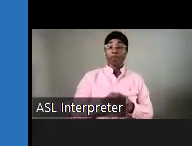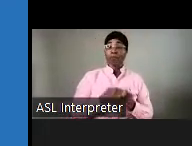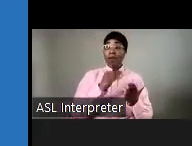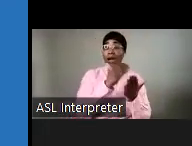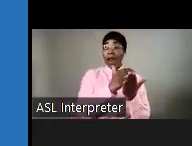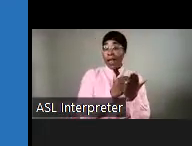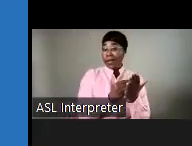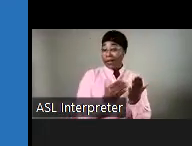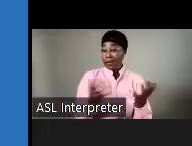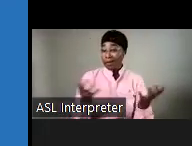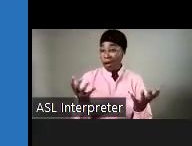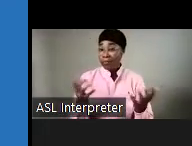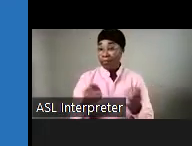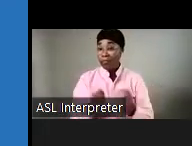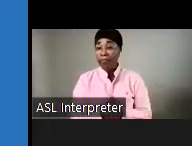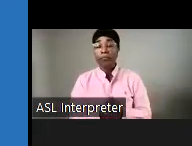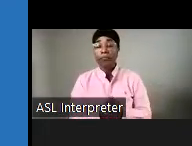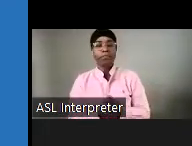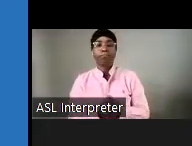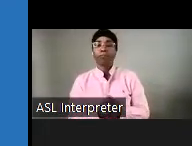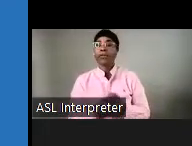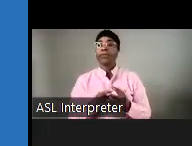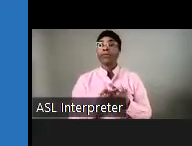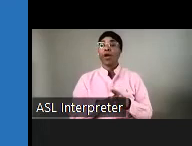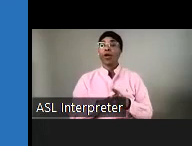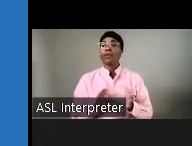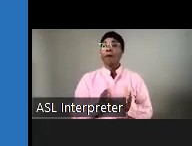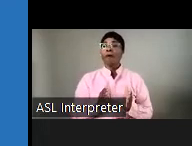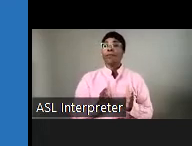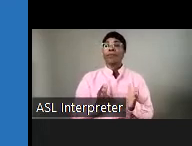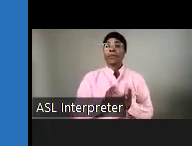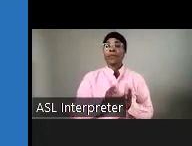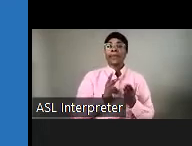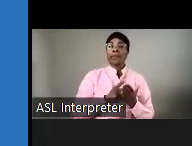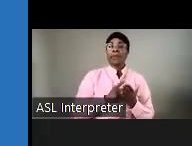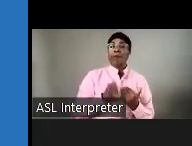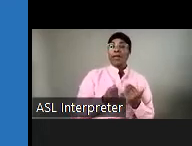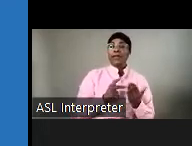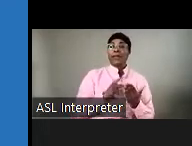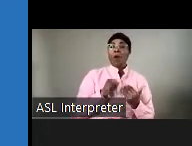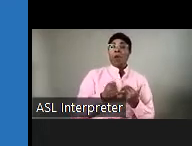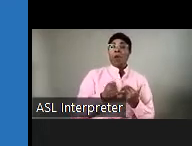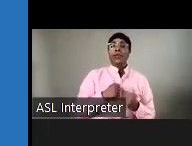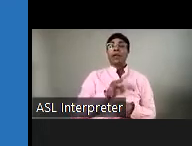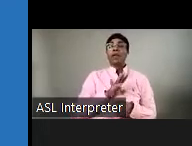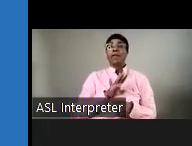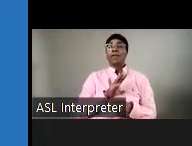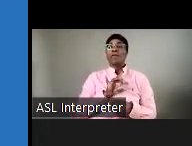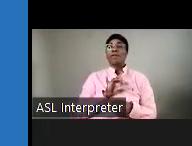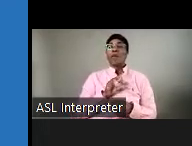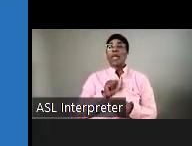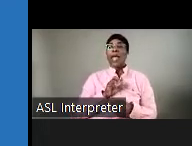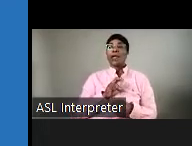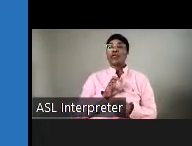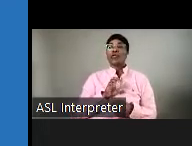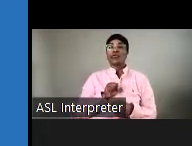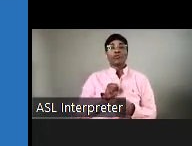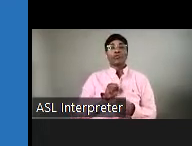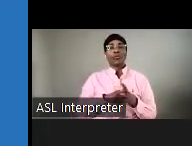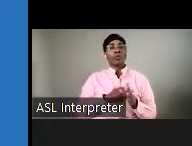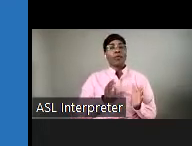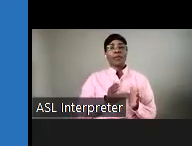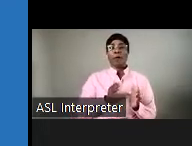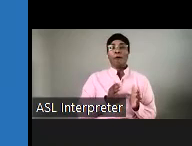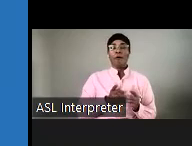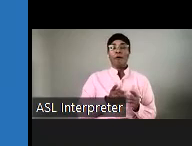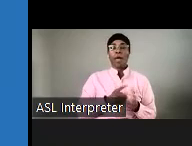pilot project of our pine thinning to try to build it towards fire. That was a 48-acre project. But then we expanded it in to